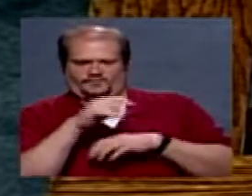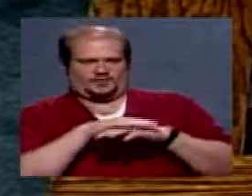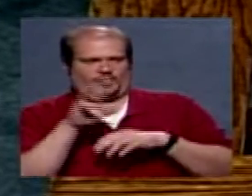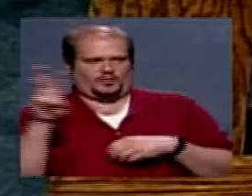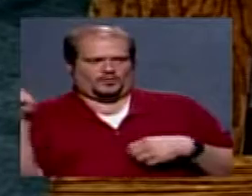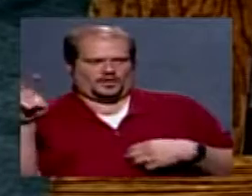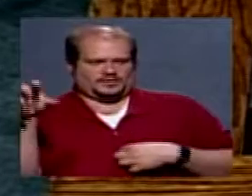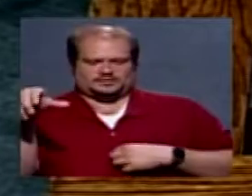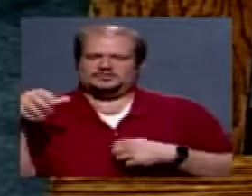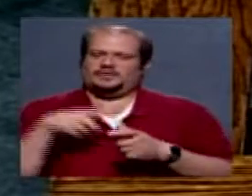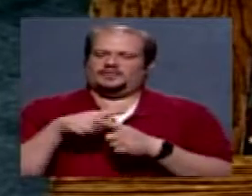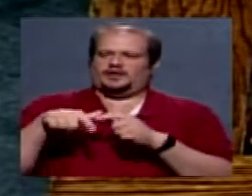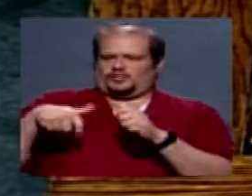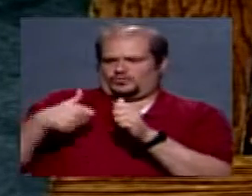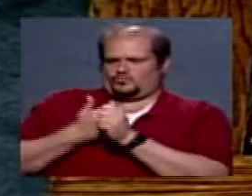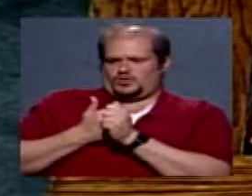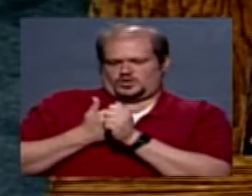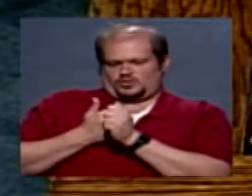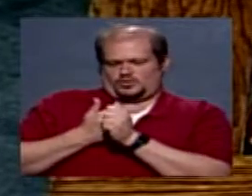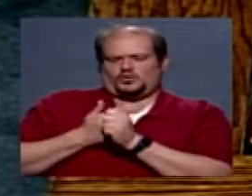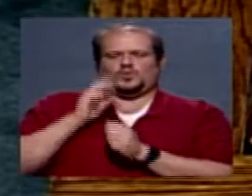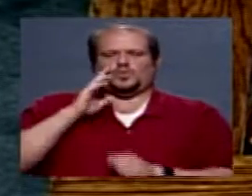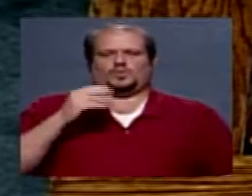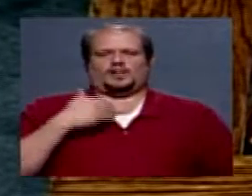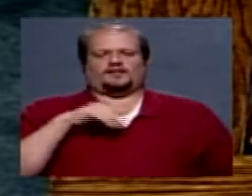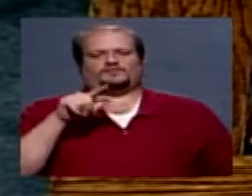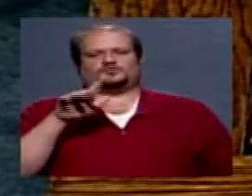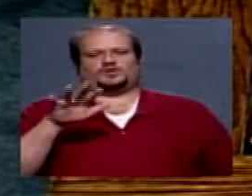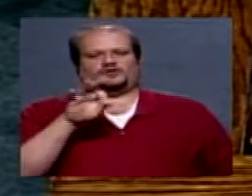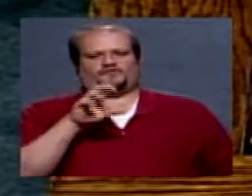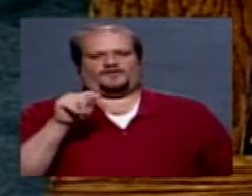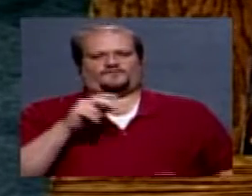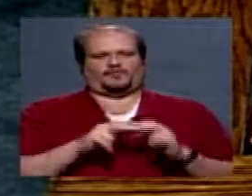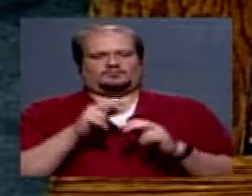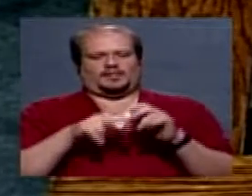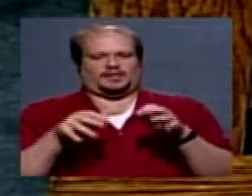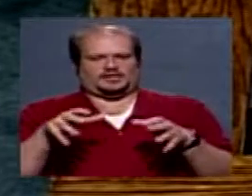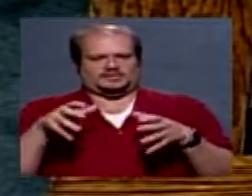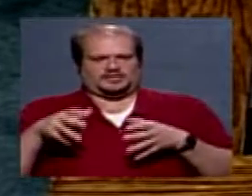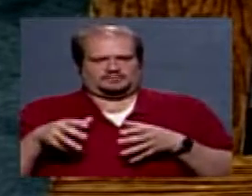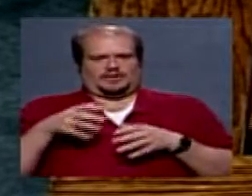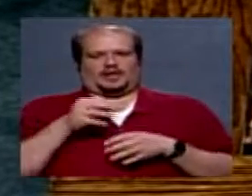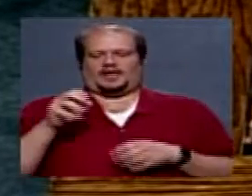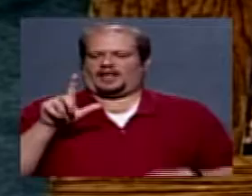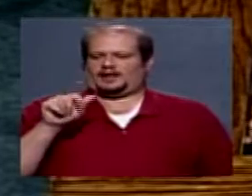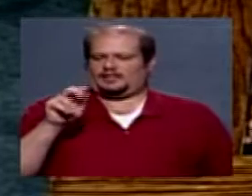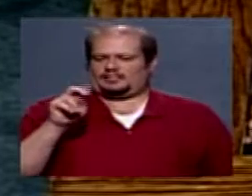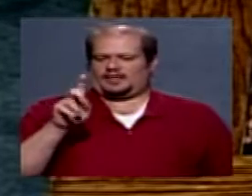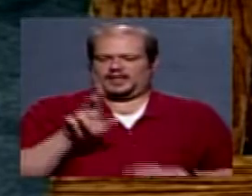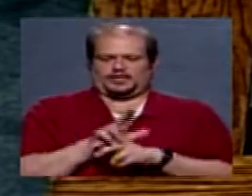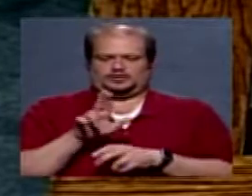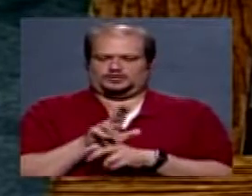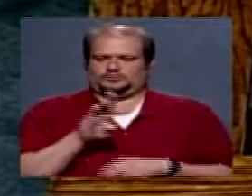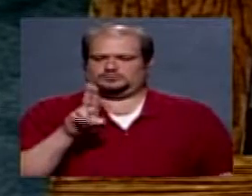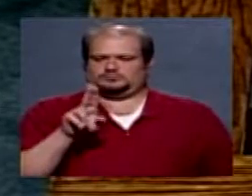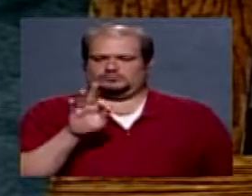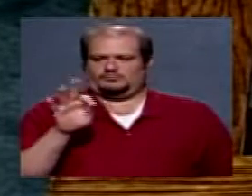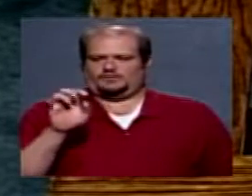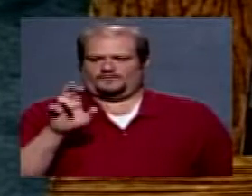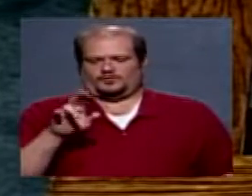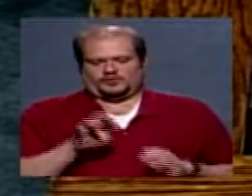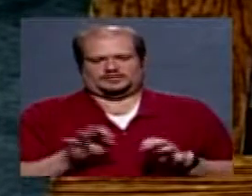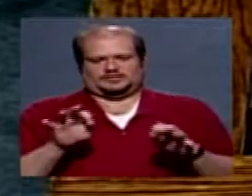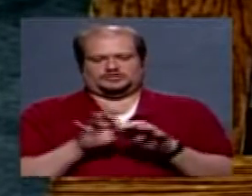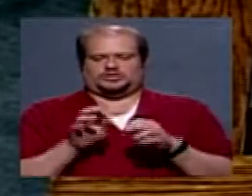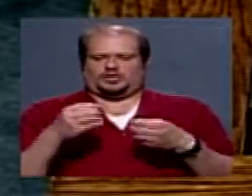west. In the rear, there is a 25-foot building setback and land use buffer. So essentially,